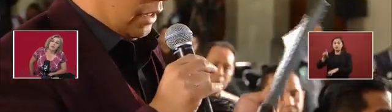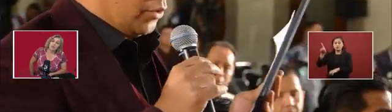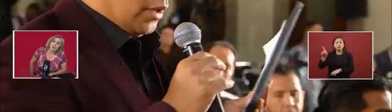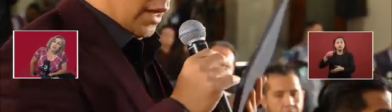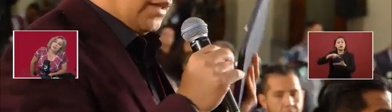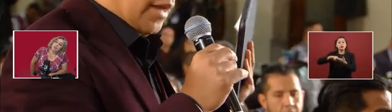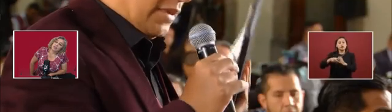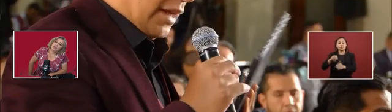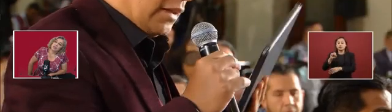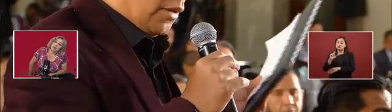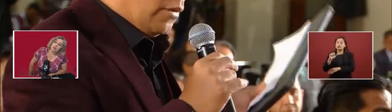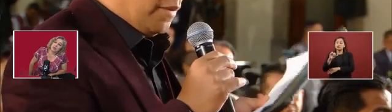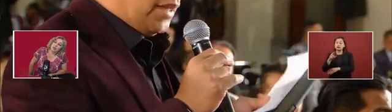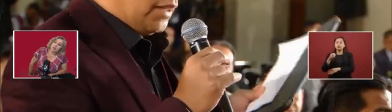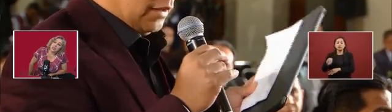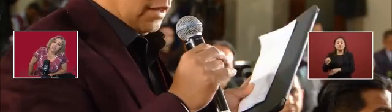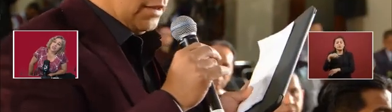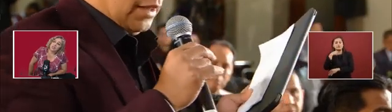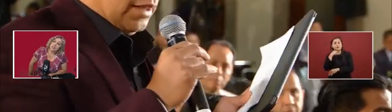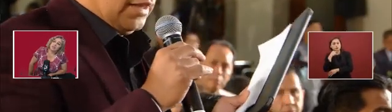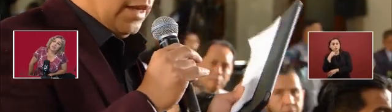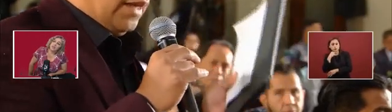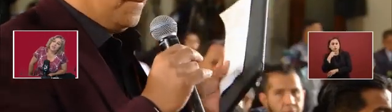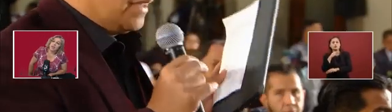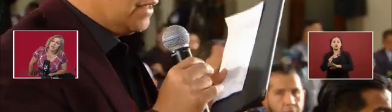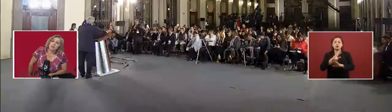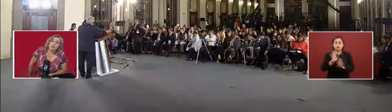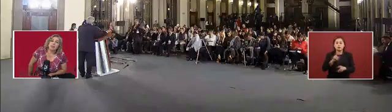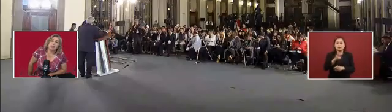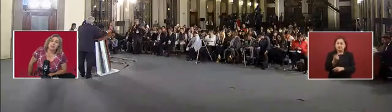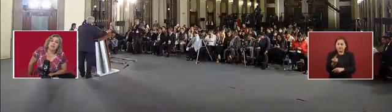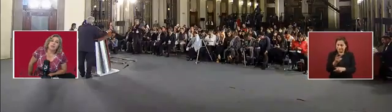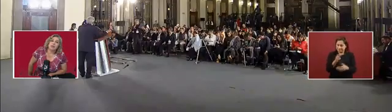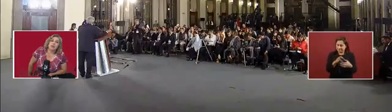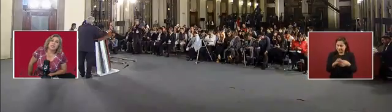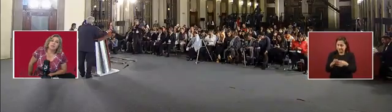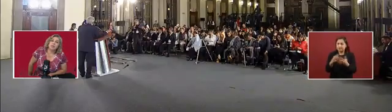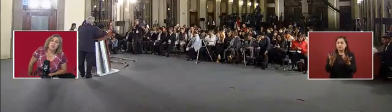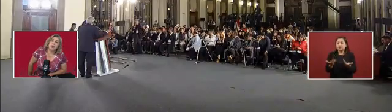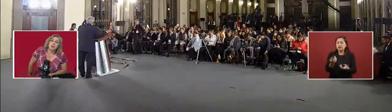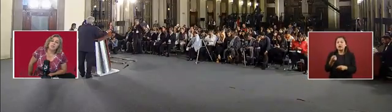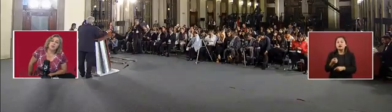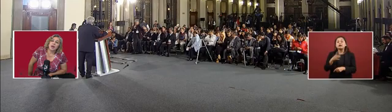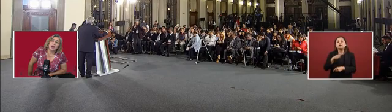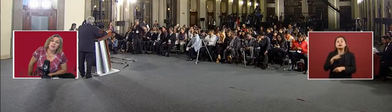los were medicamentos selling the y medications, ahora están and now they're pues